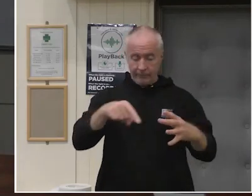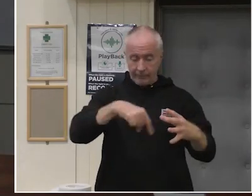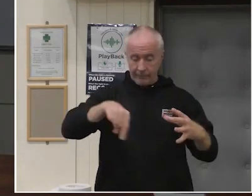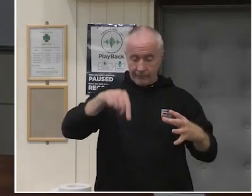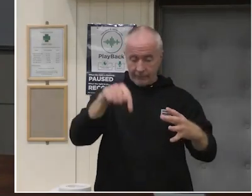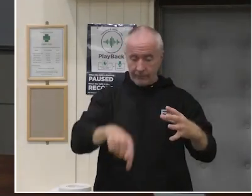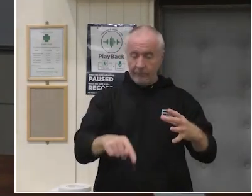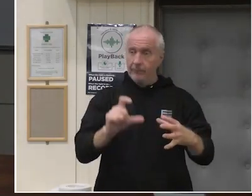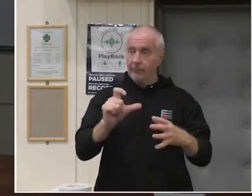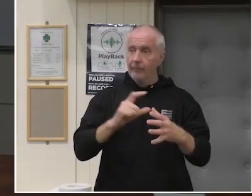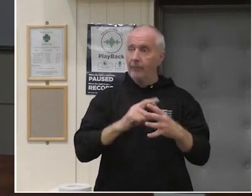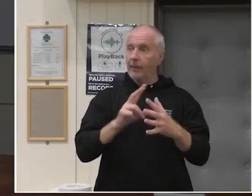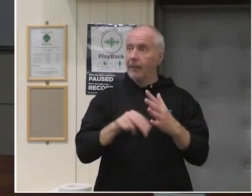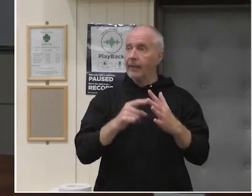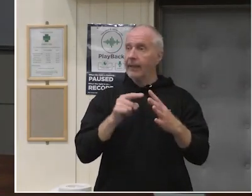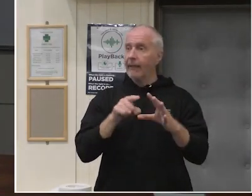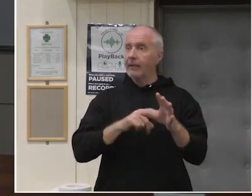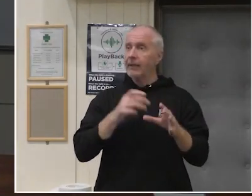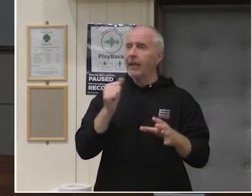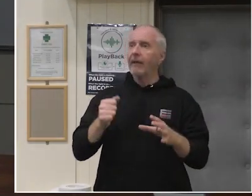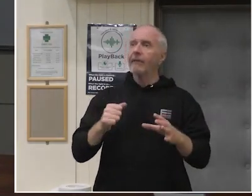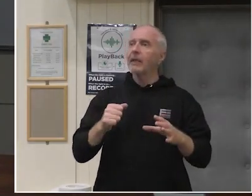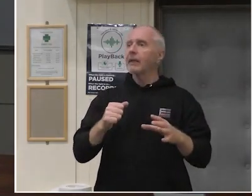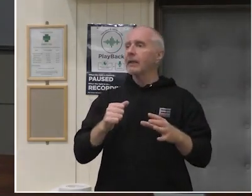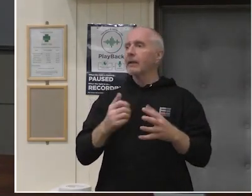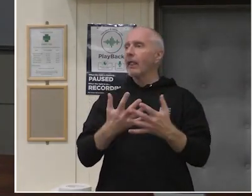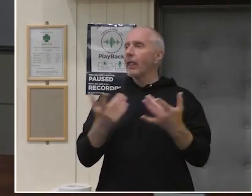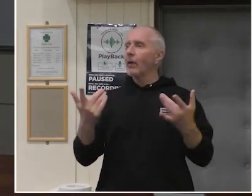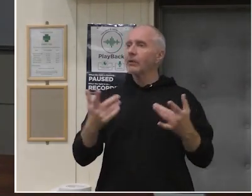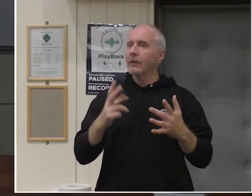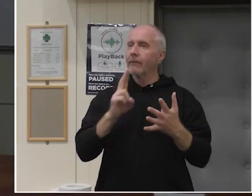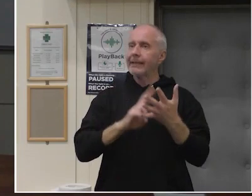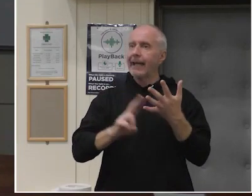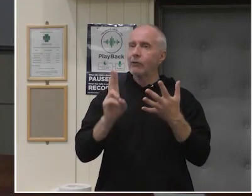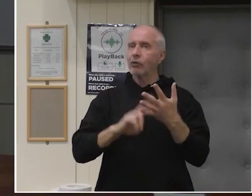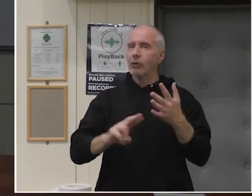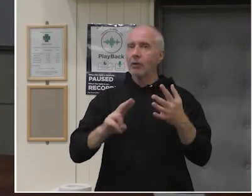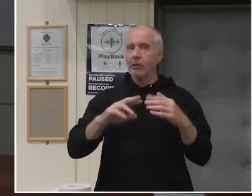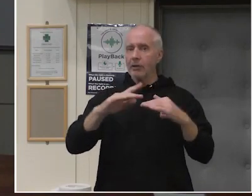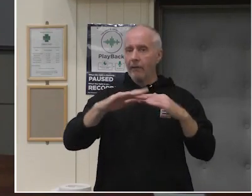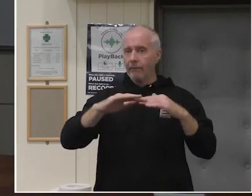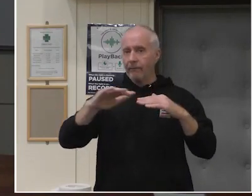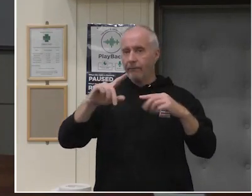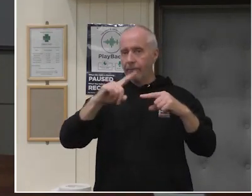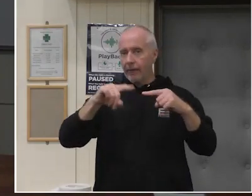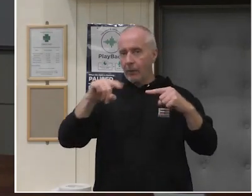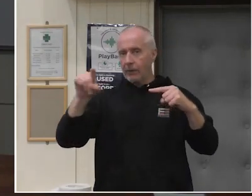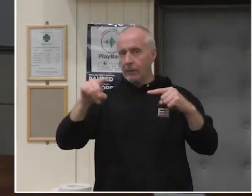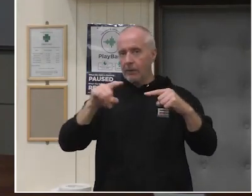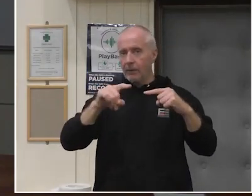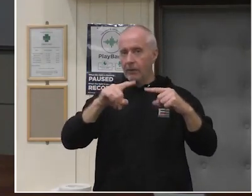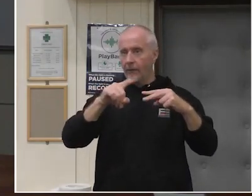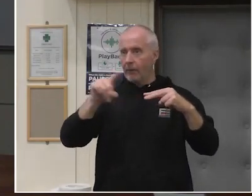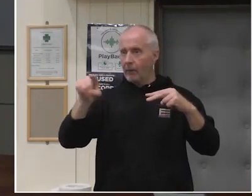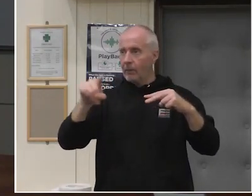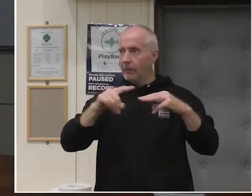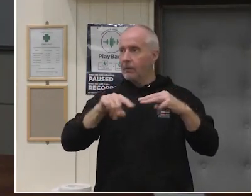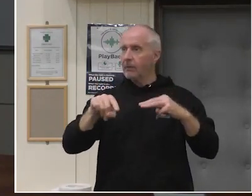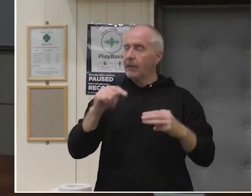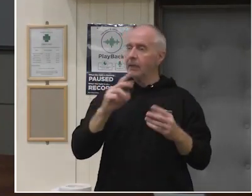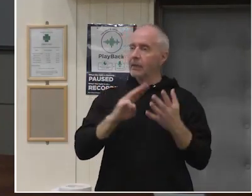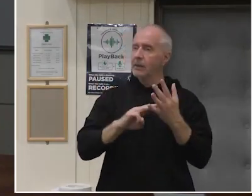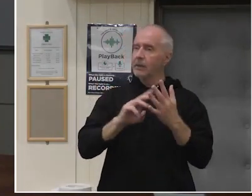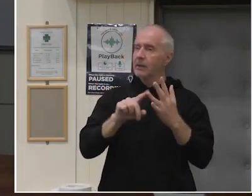of natural frequencies that they like to sing at. Well, each one of those frequencies is what we call a mode.